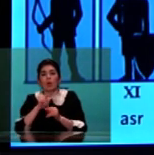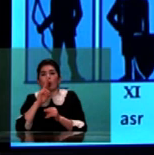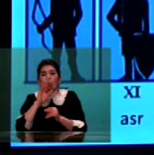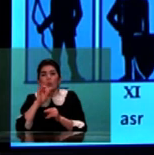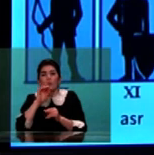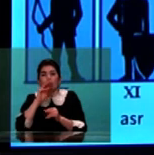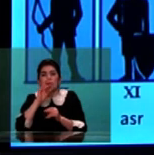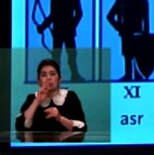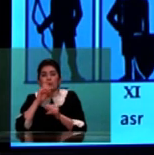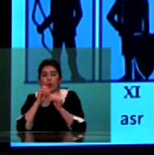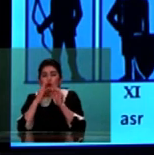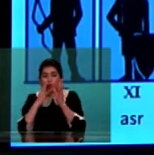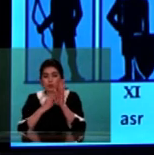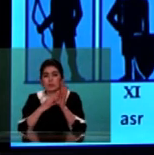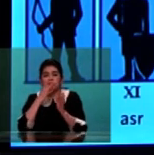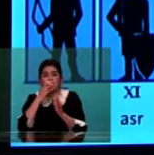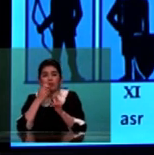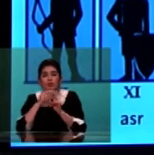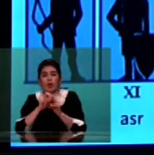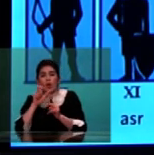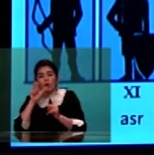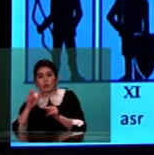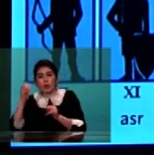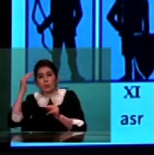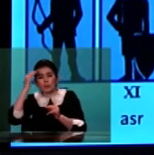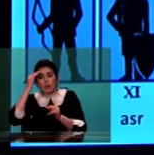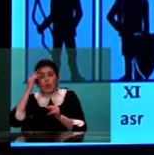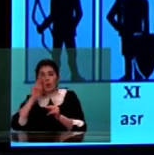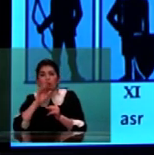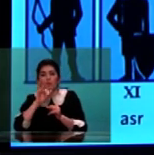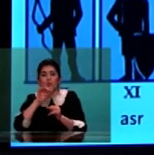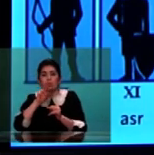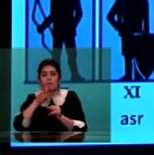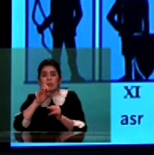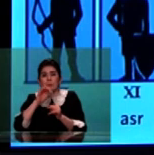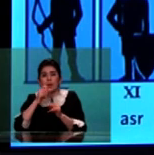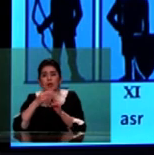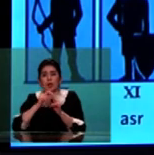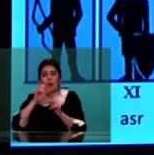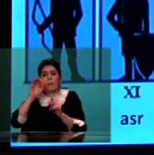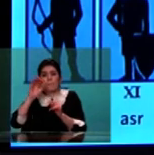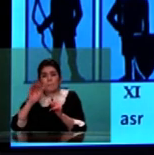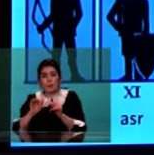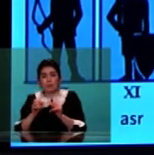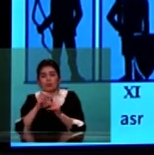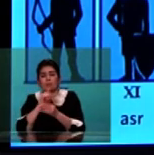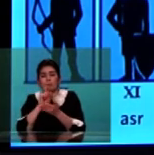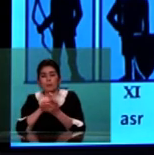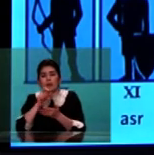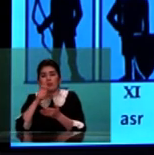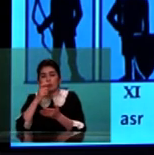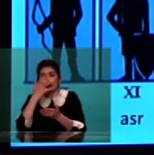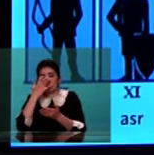bo'ladi. 19-asrdagi, demak, odamning bo'yi kutilmadan nima ekan? Pastroq ekan. Albatta, bu rasm